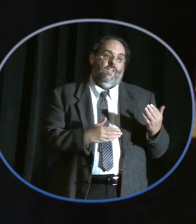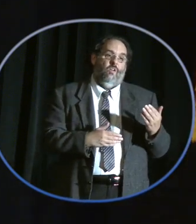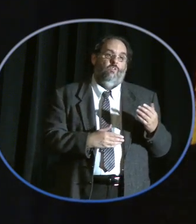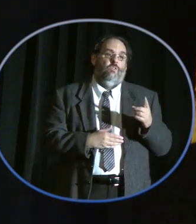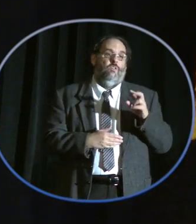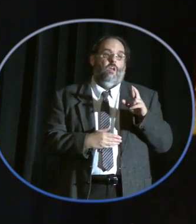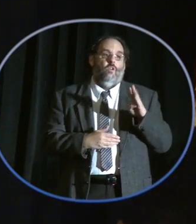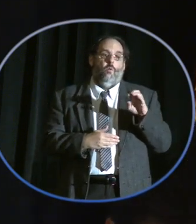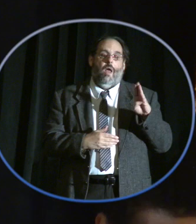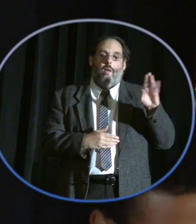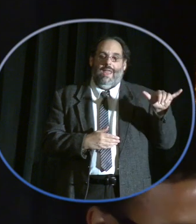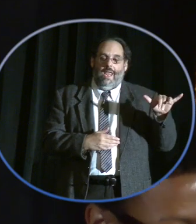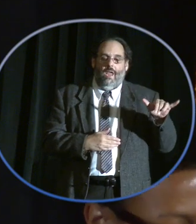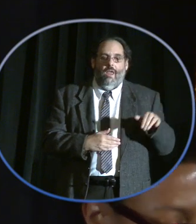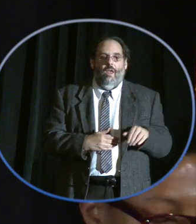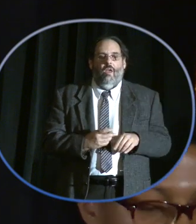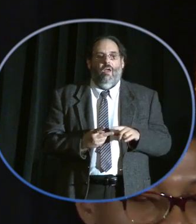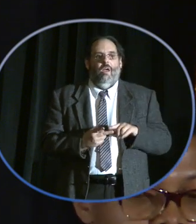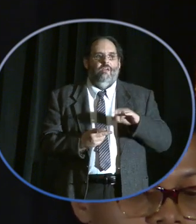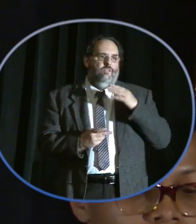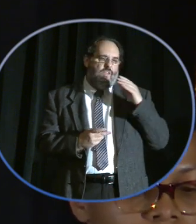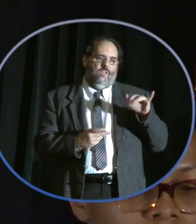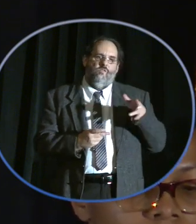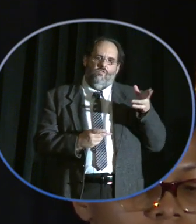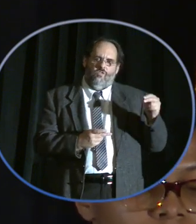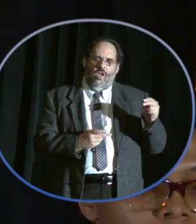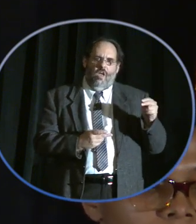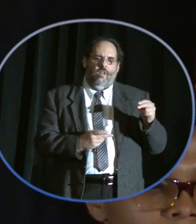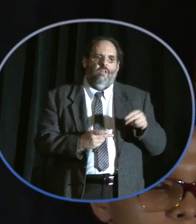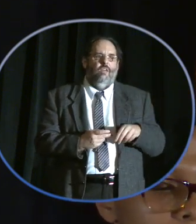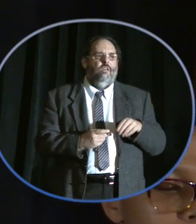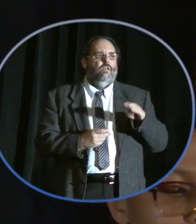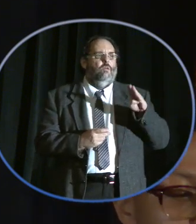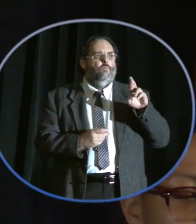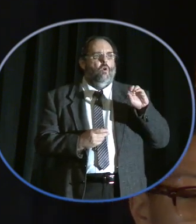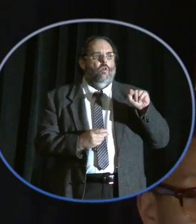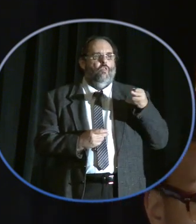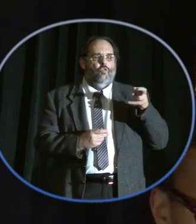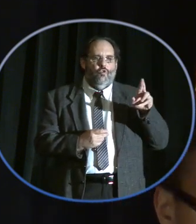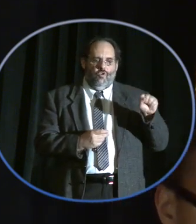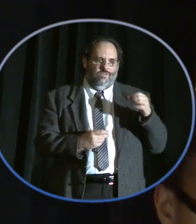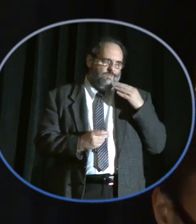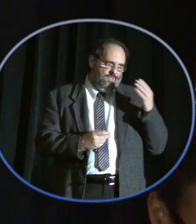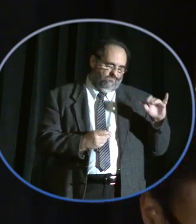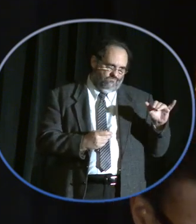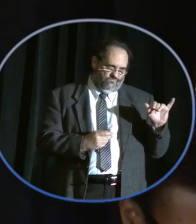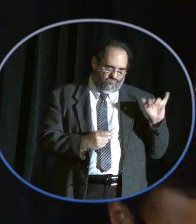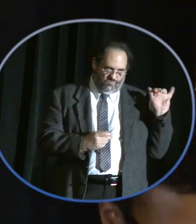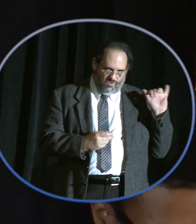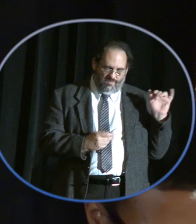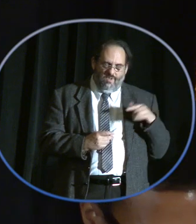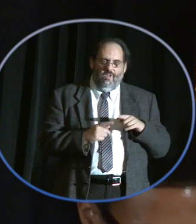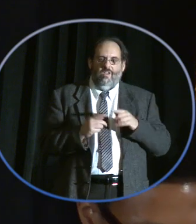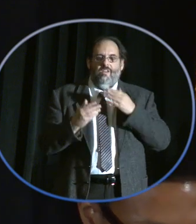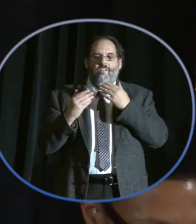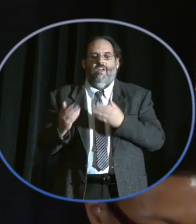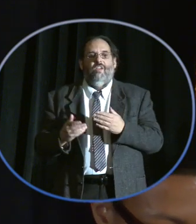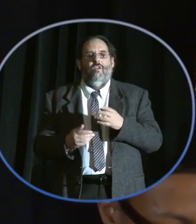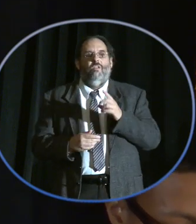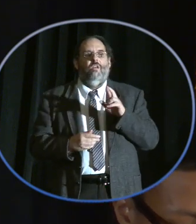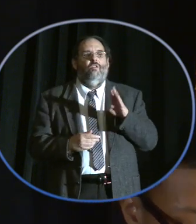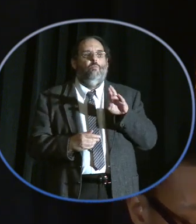Bonley and the Johnson brothers, too. But I want to say thank you to Dr.